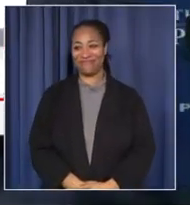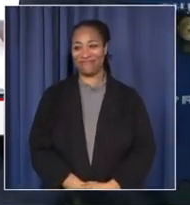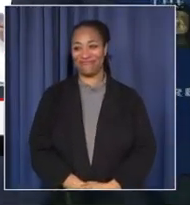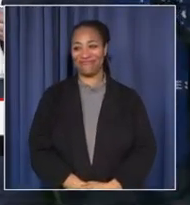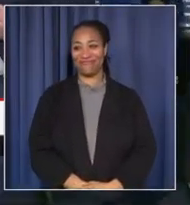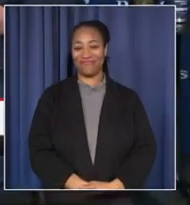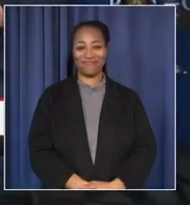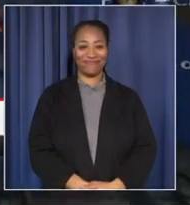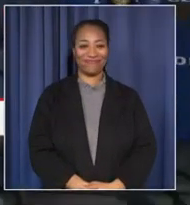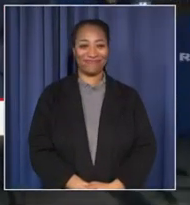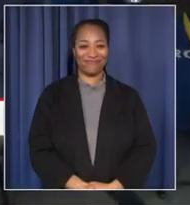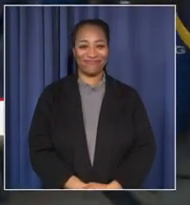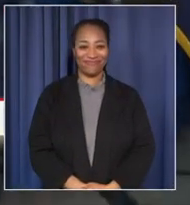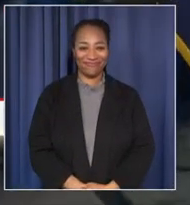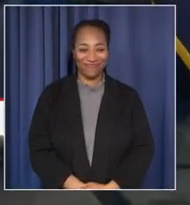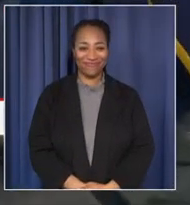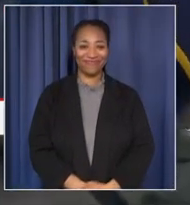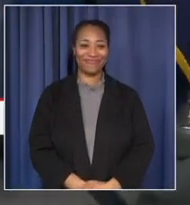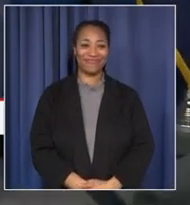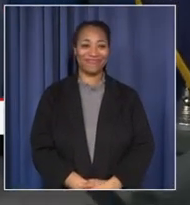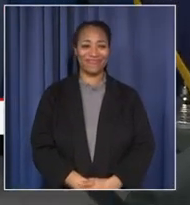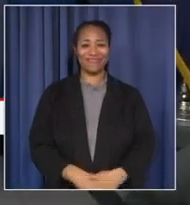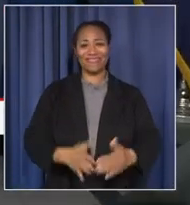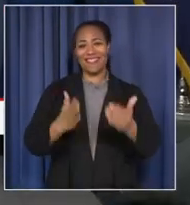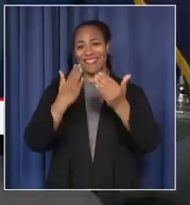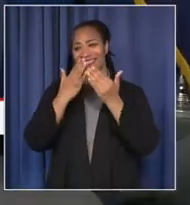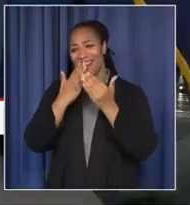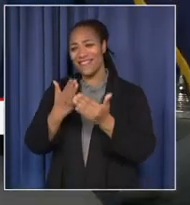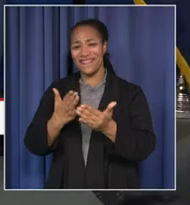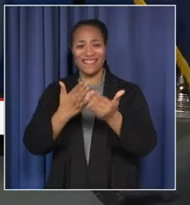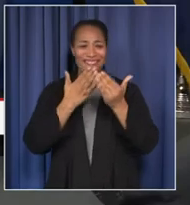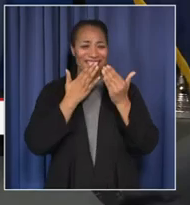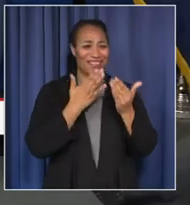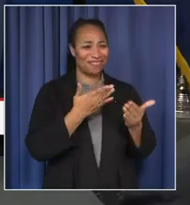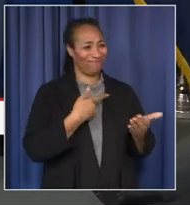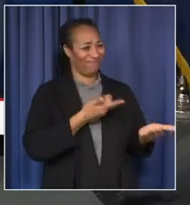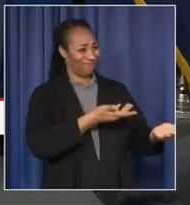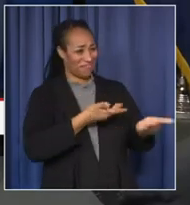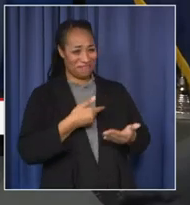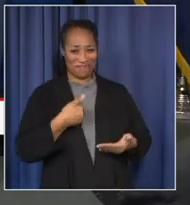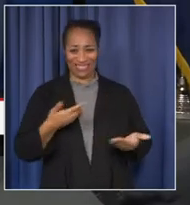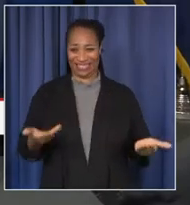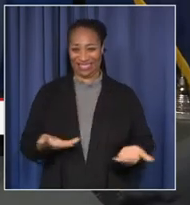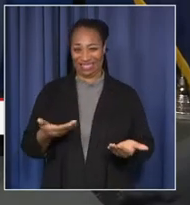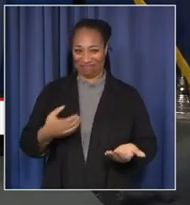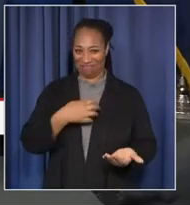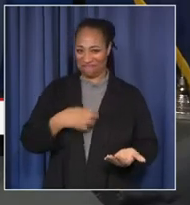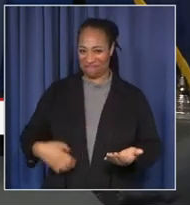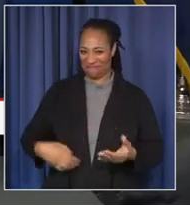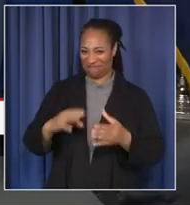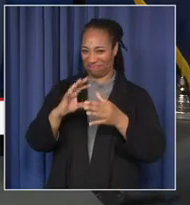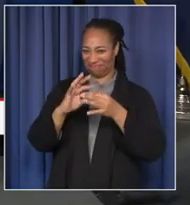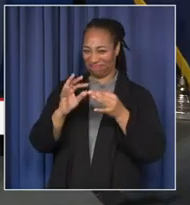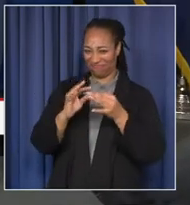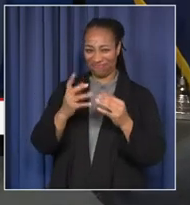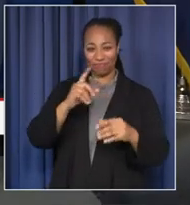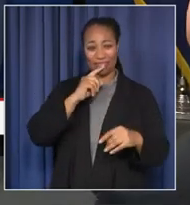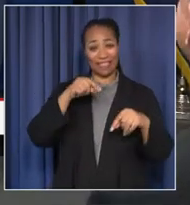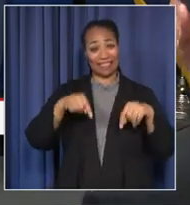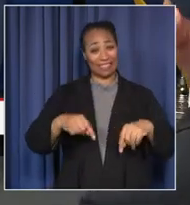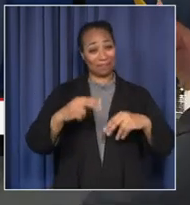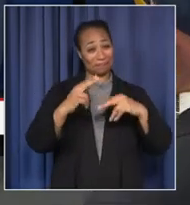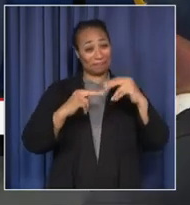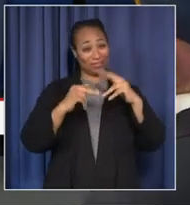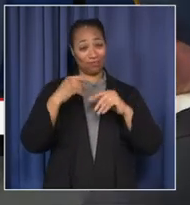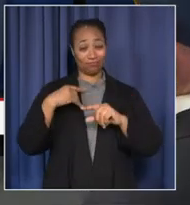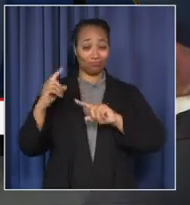Thank you for being here. My pleasure. Thanks for having me. I've been in this building a million times. I've not been in this room. In this room? Welcome to